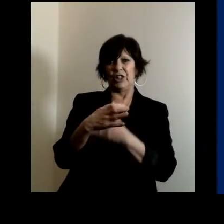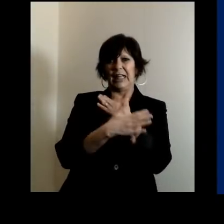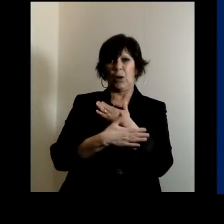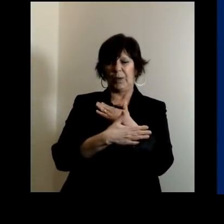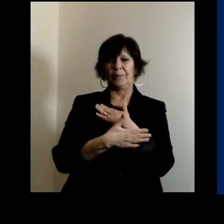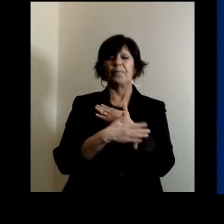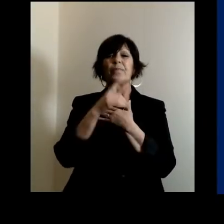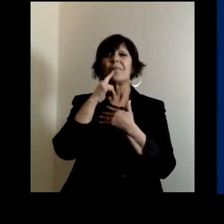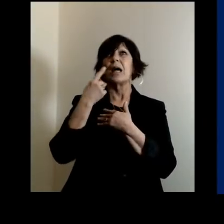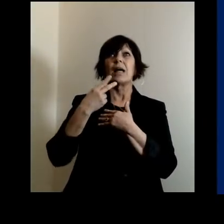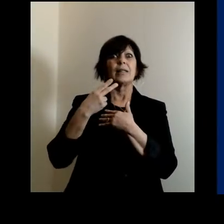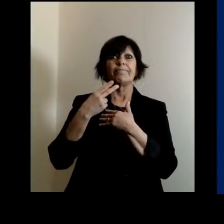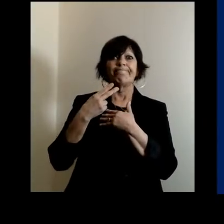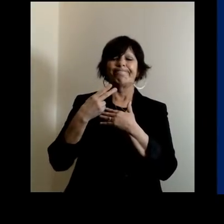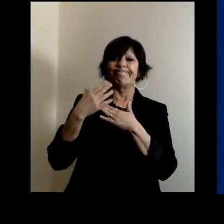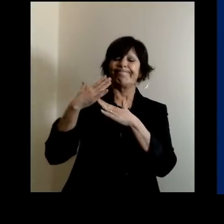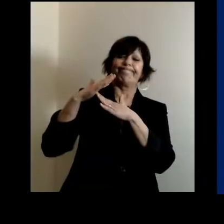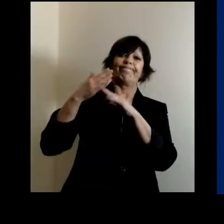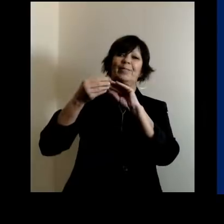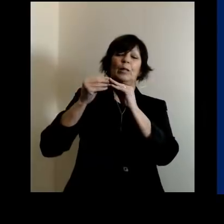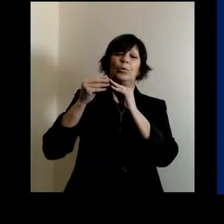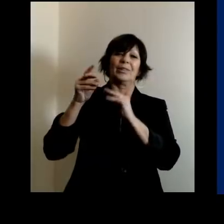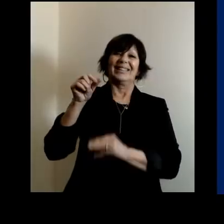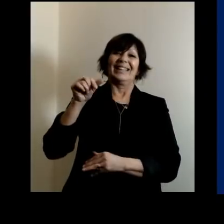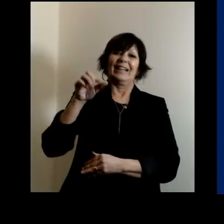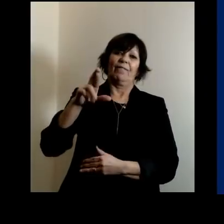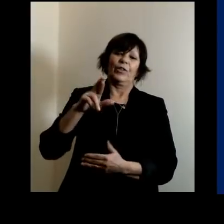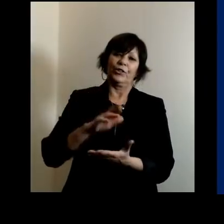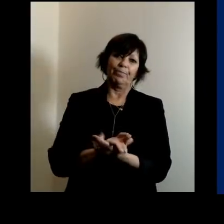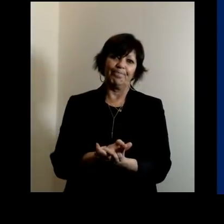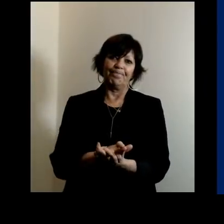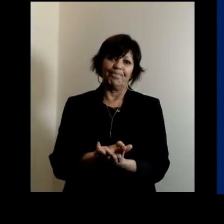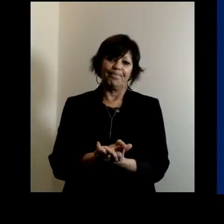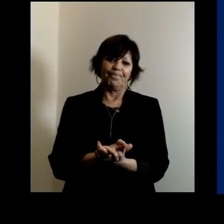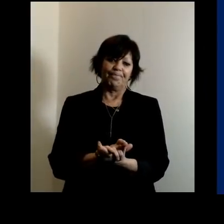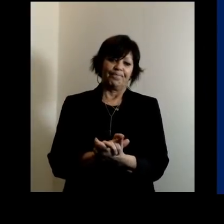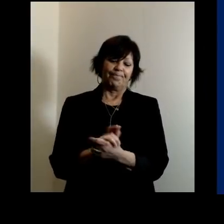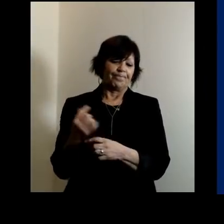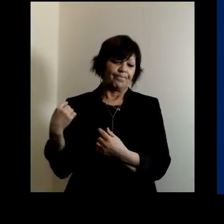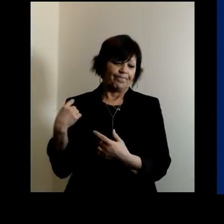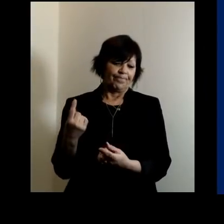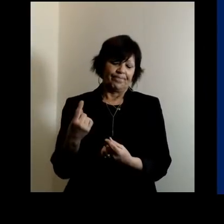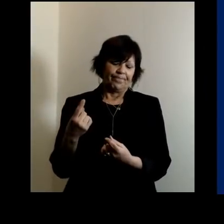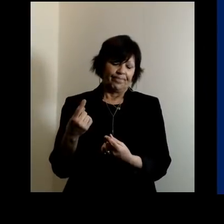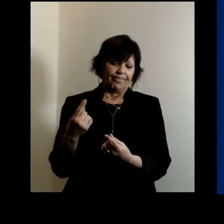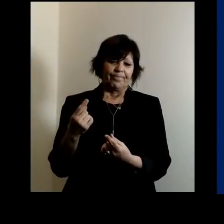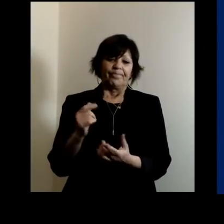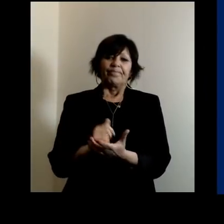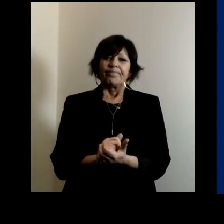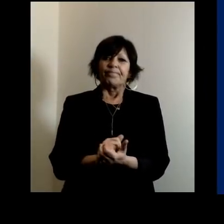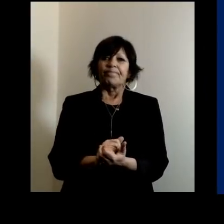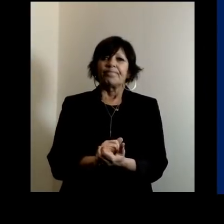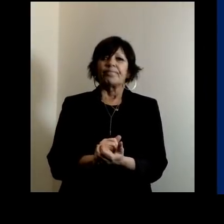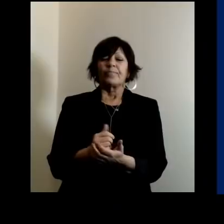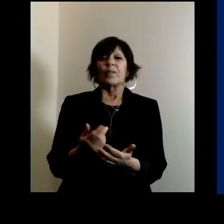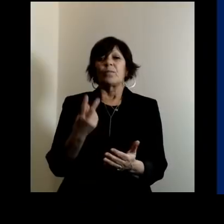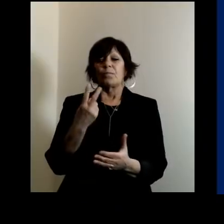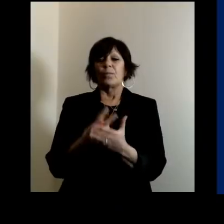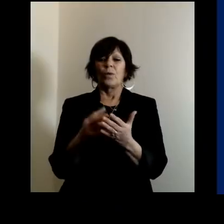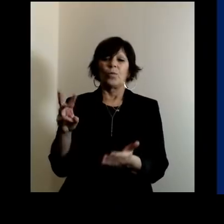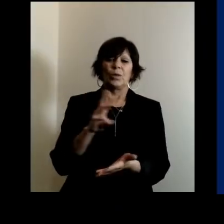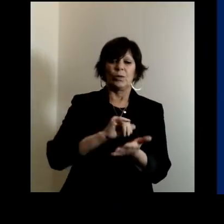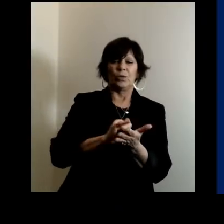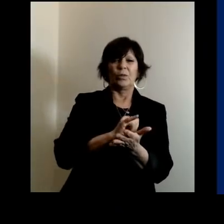COVID-19. Those are the highest recorded totals ever to date for COVID-19 patients in both Western New York and Erie